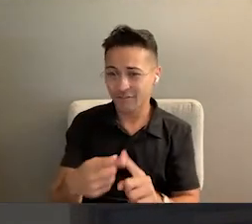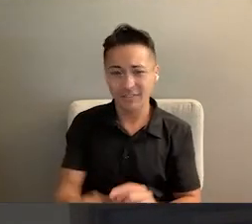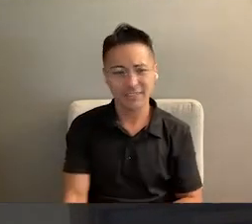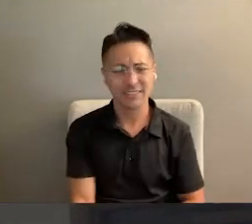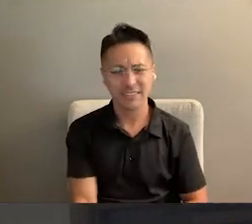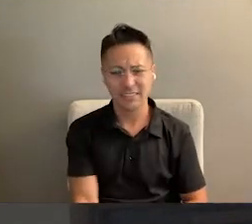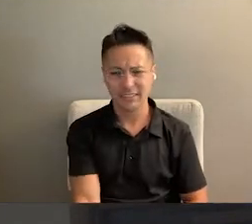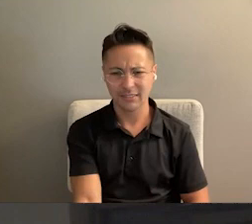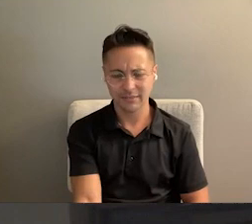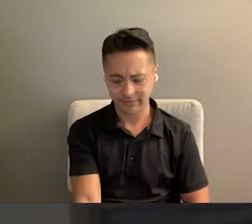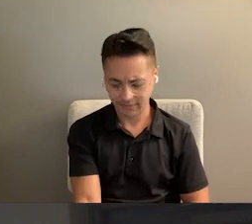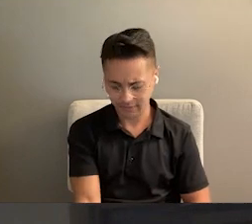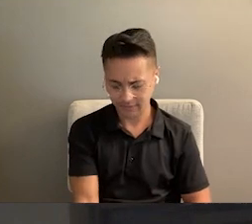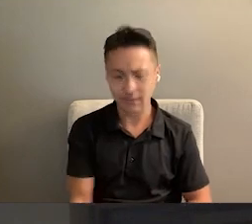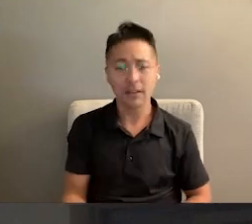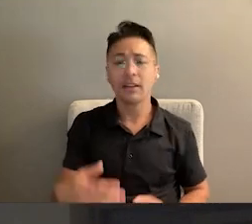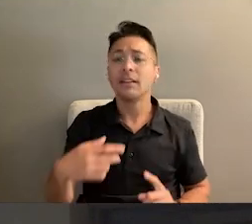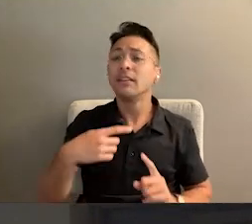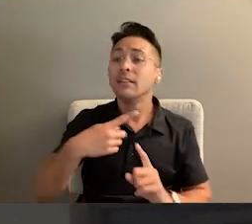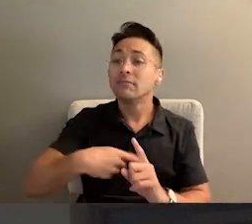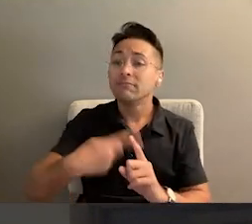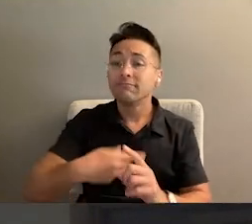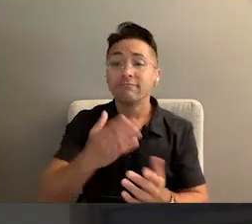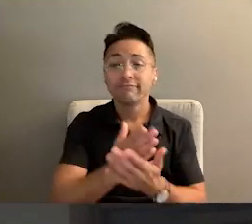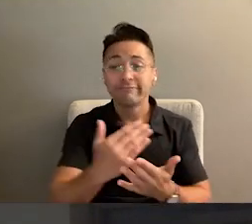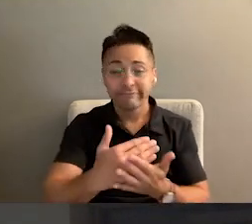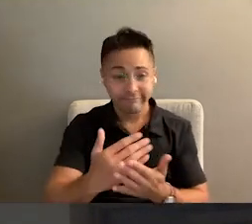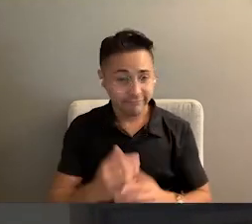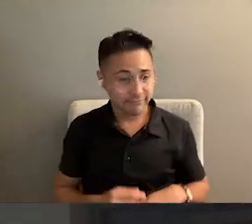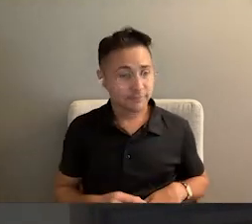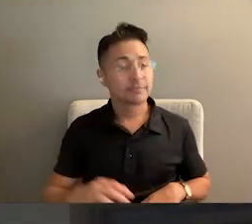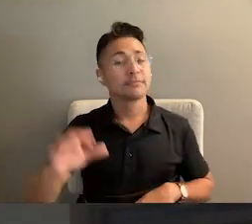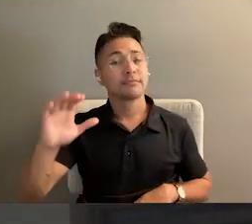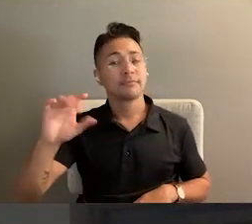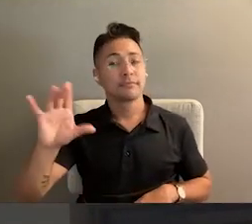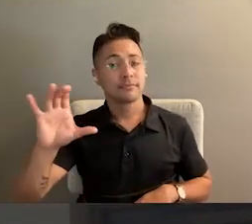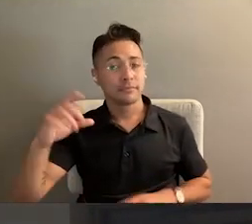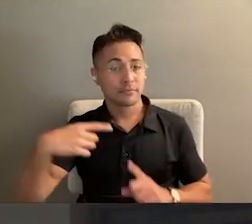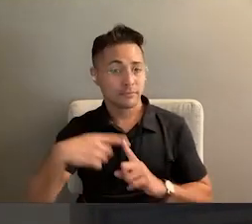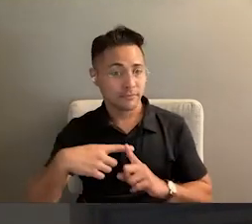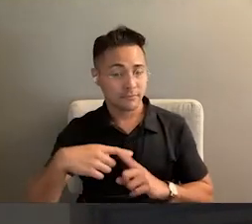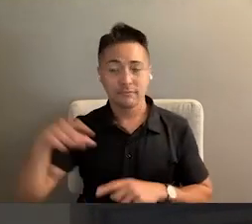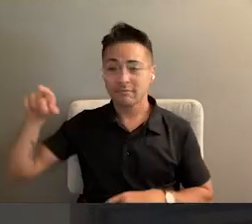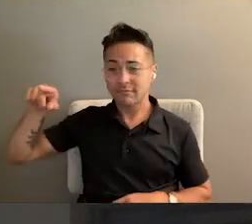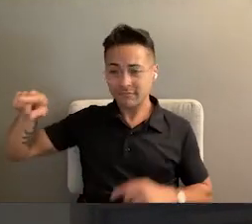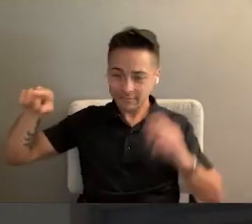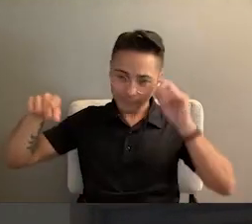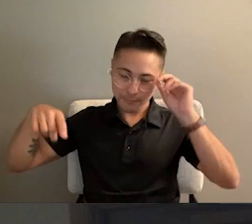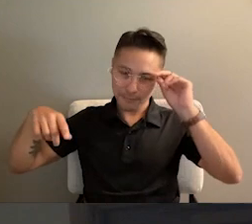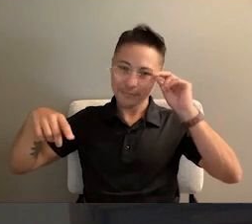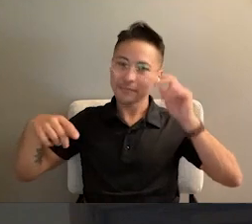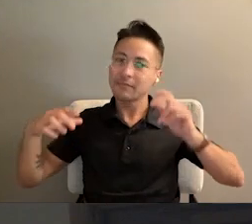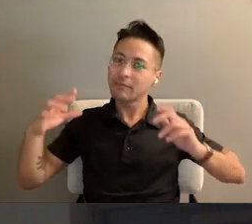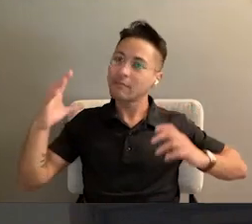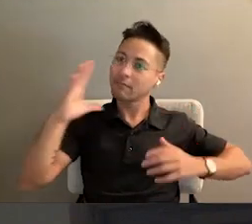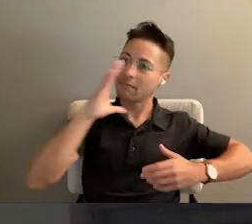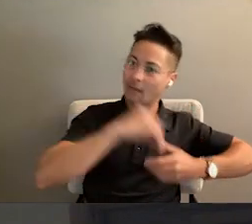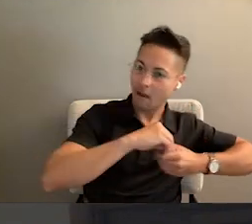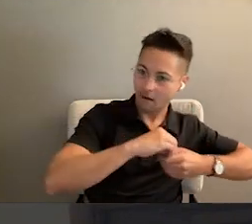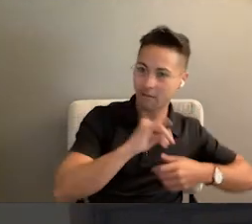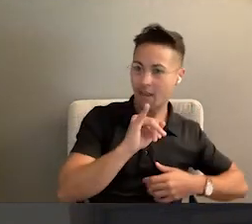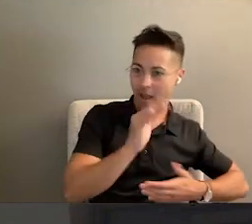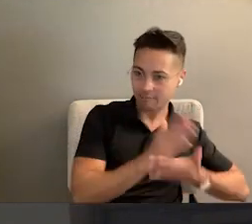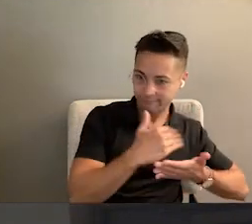questions, right? So read it first. All right, monthly budget. CDC Plus, like I